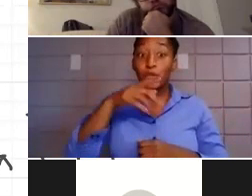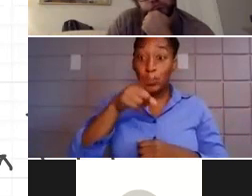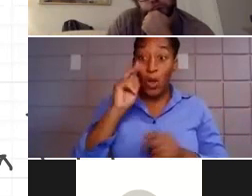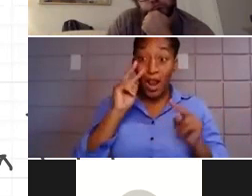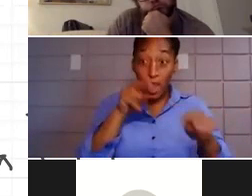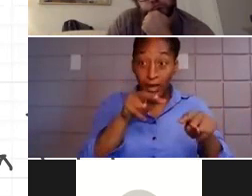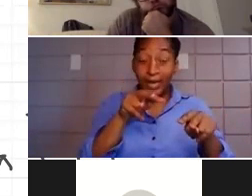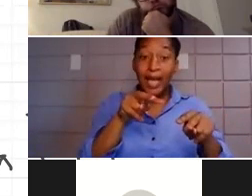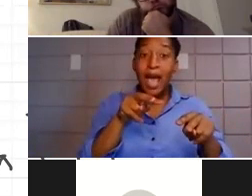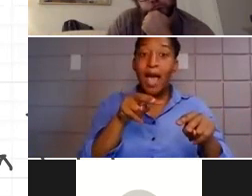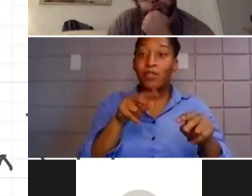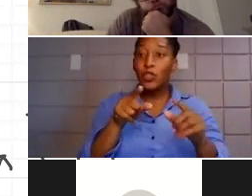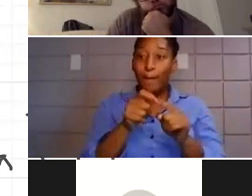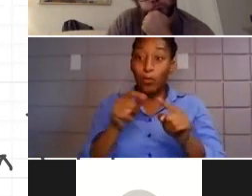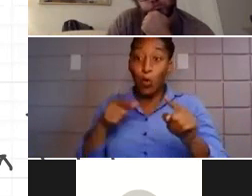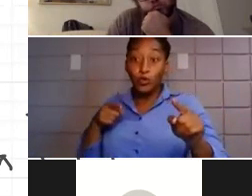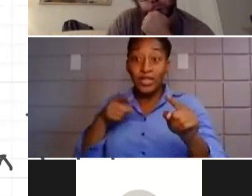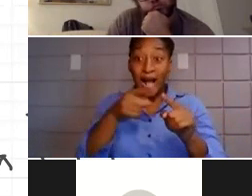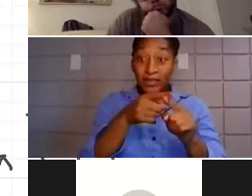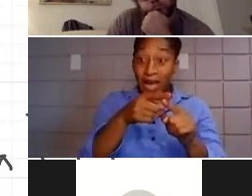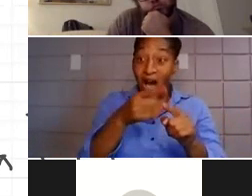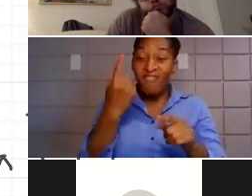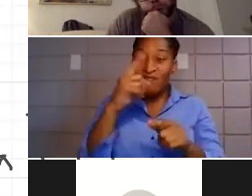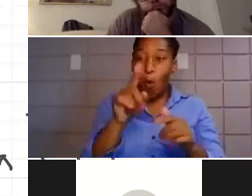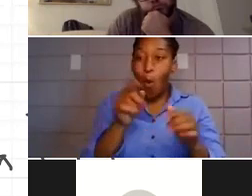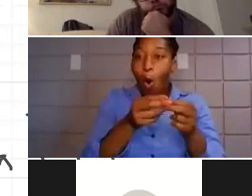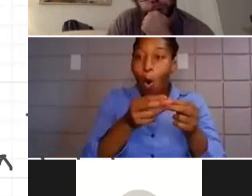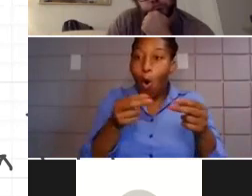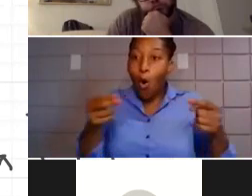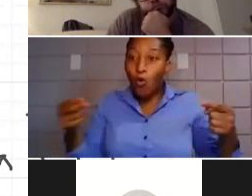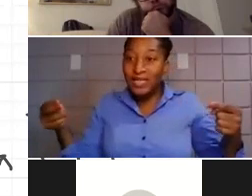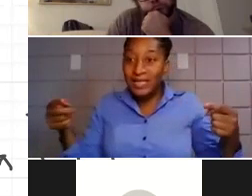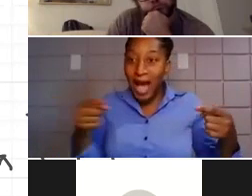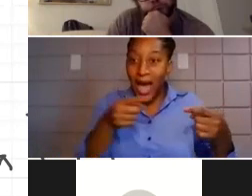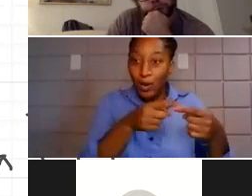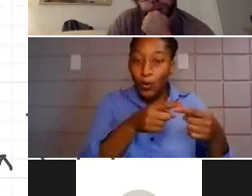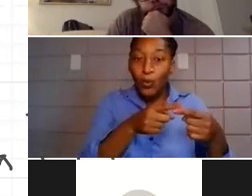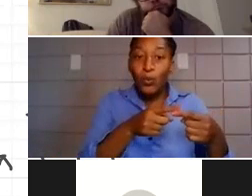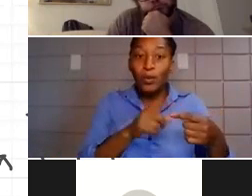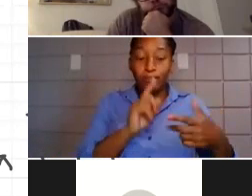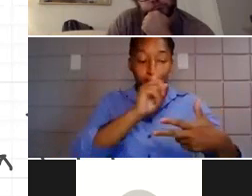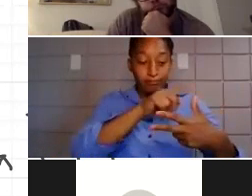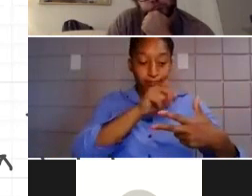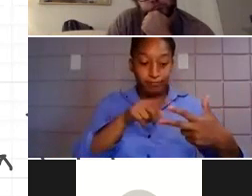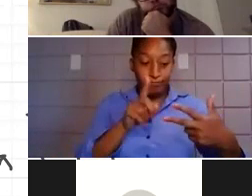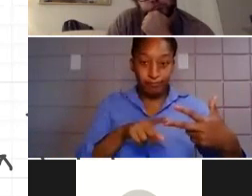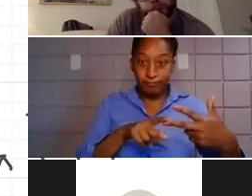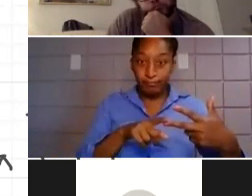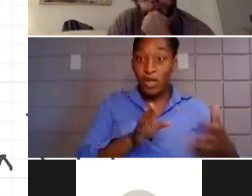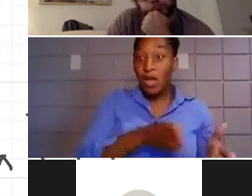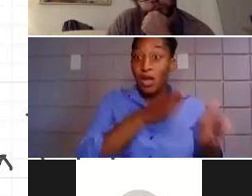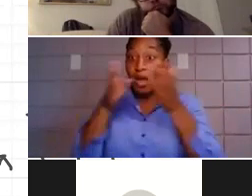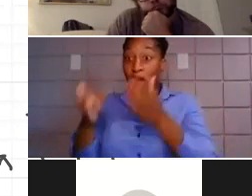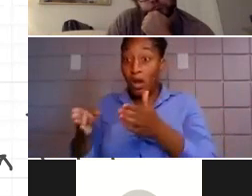you can use these equations to look at the vertical part of the projectile's motion. The only thing you have to remember